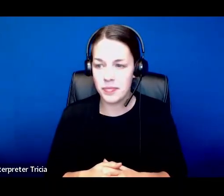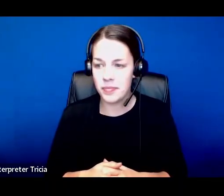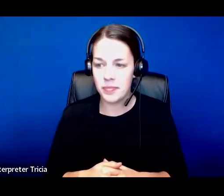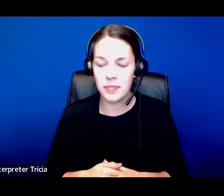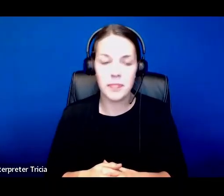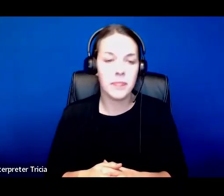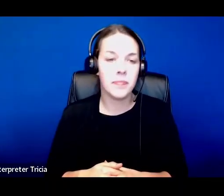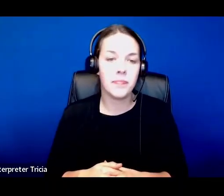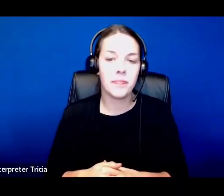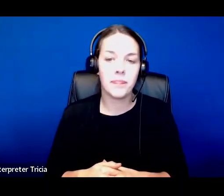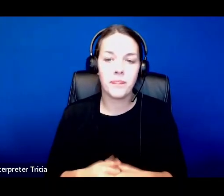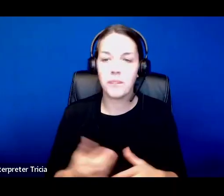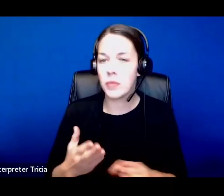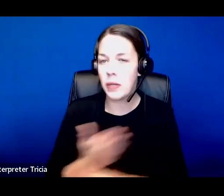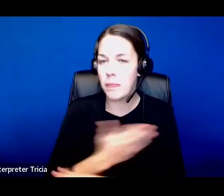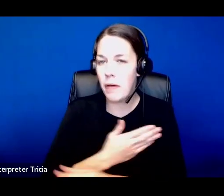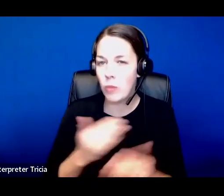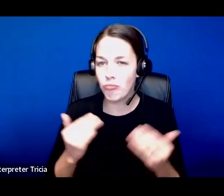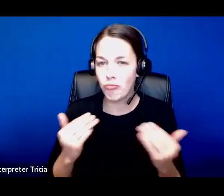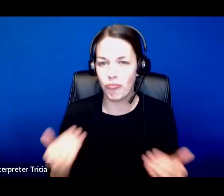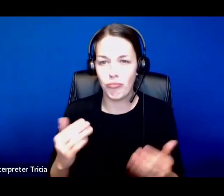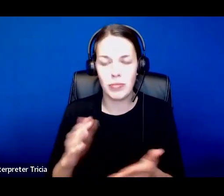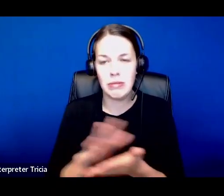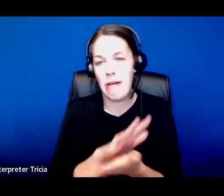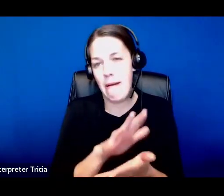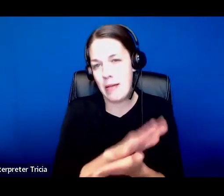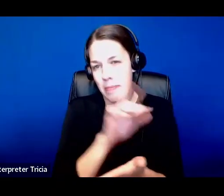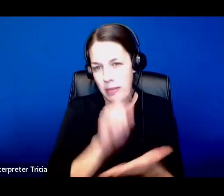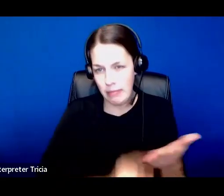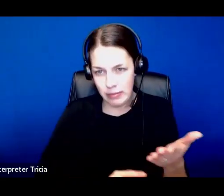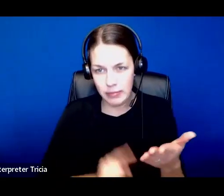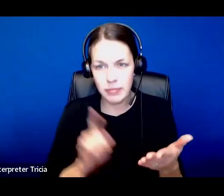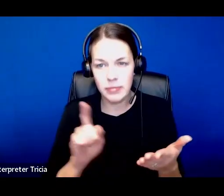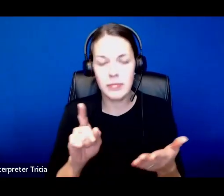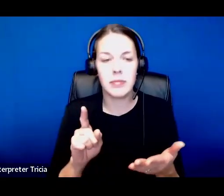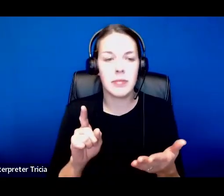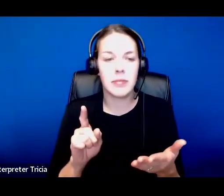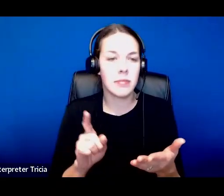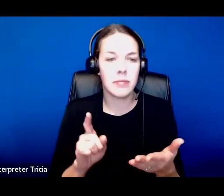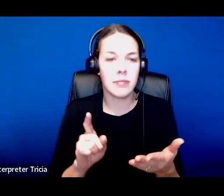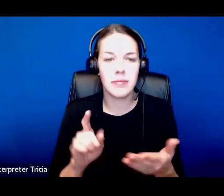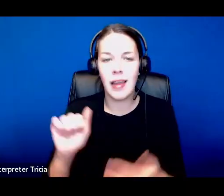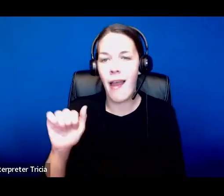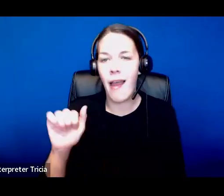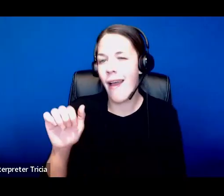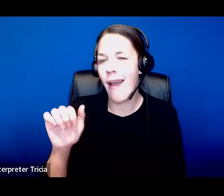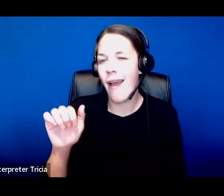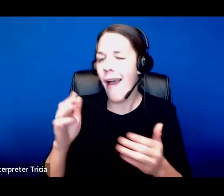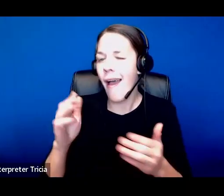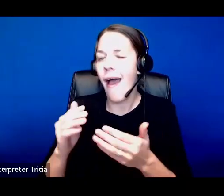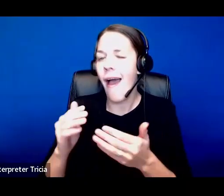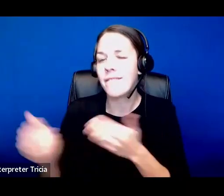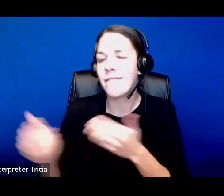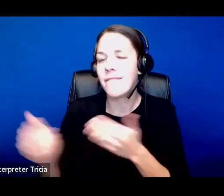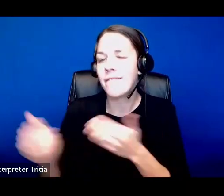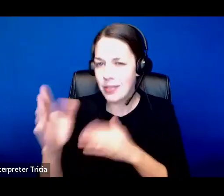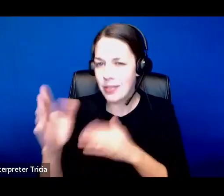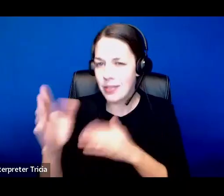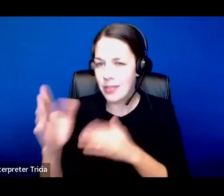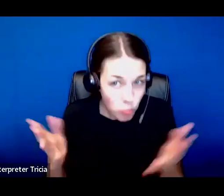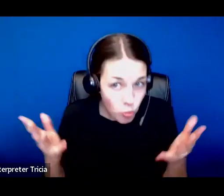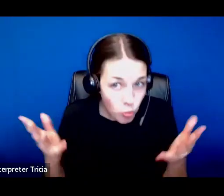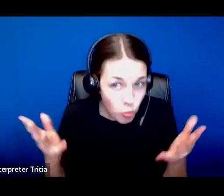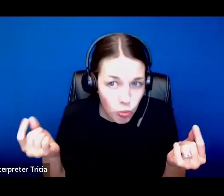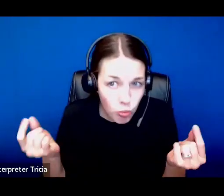So first, before we get into the documents, let's just talk about a little bit about what advanced planning is. Why do you want to do